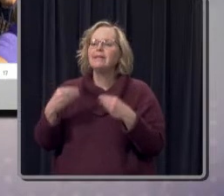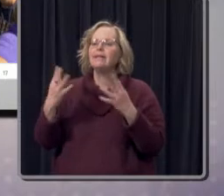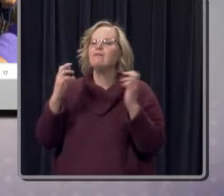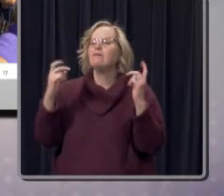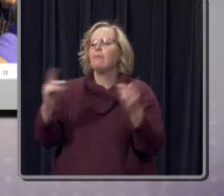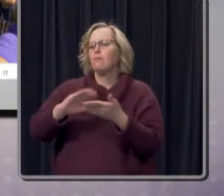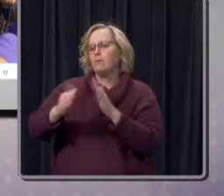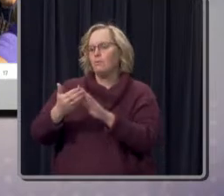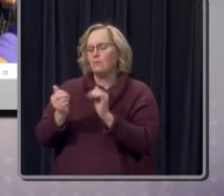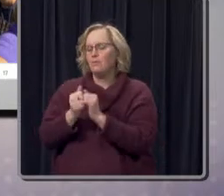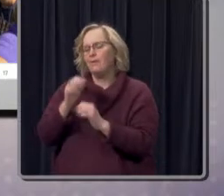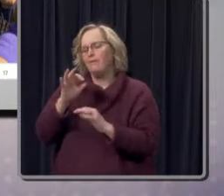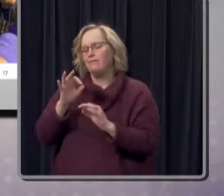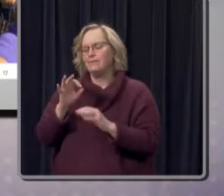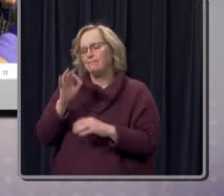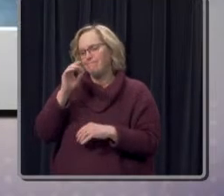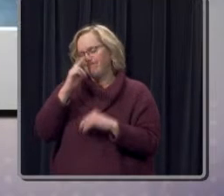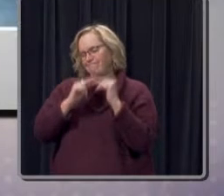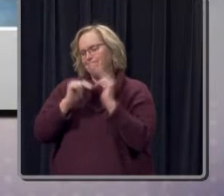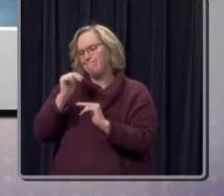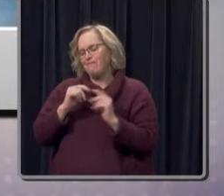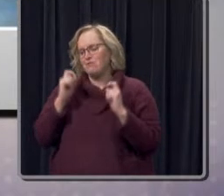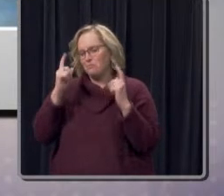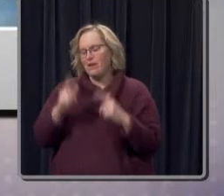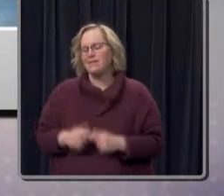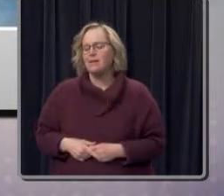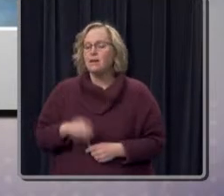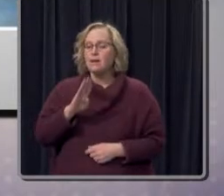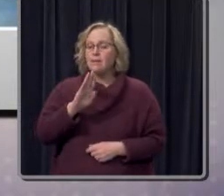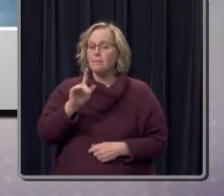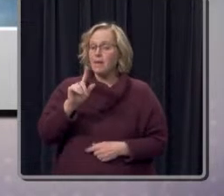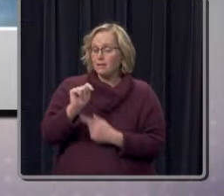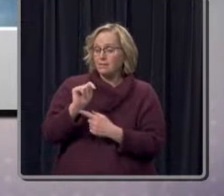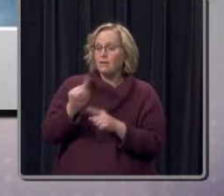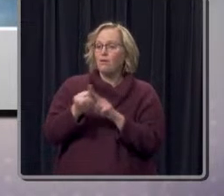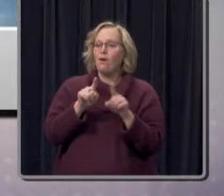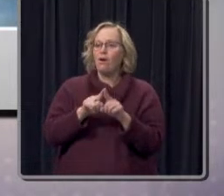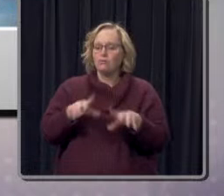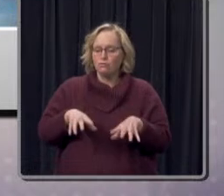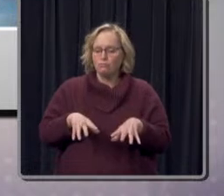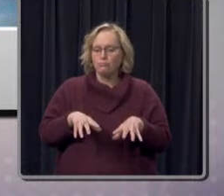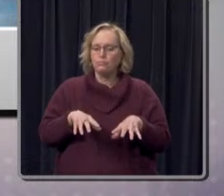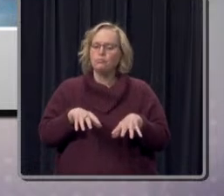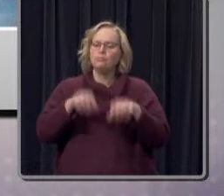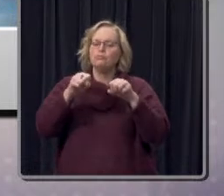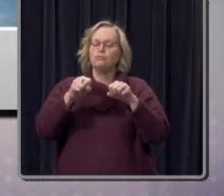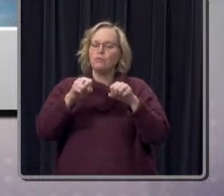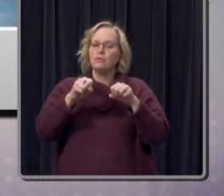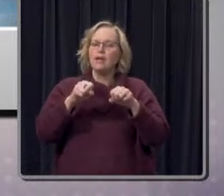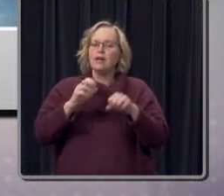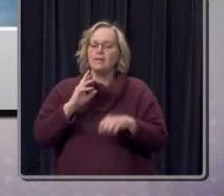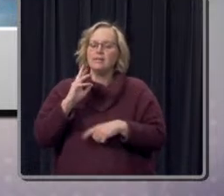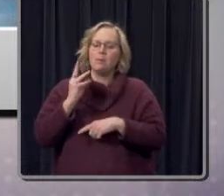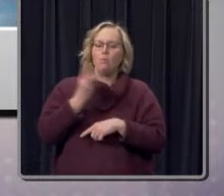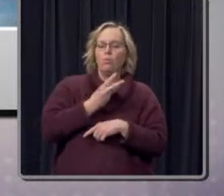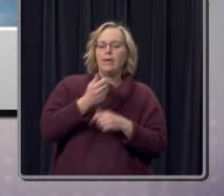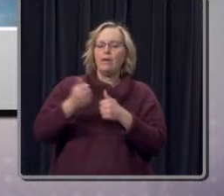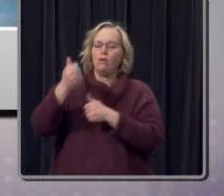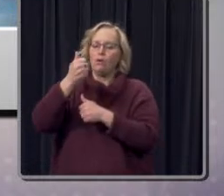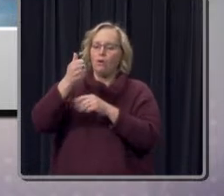surprises. Our BLT also took some we over me activities and planned some broad